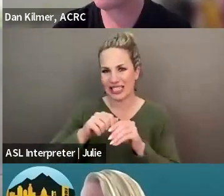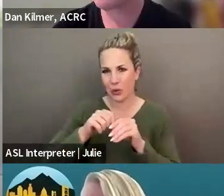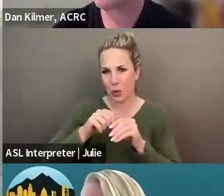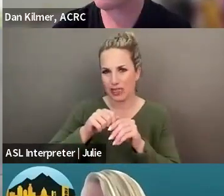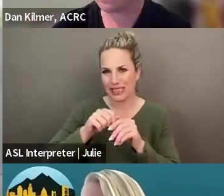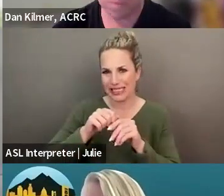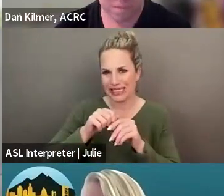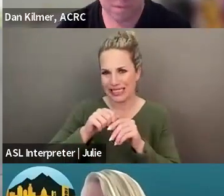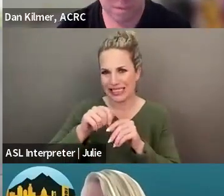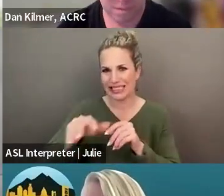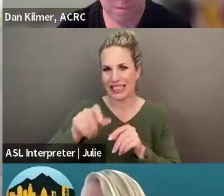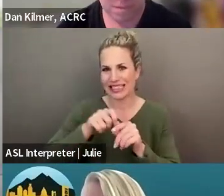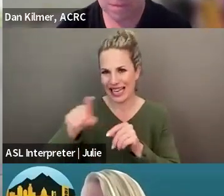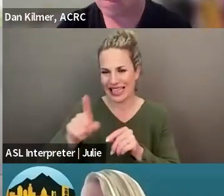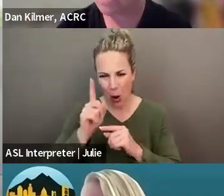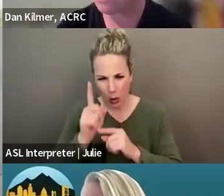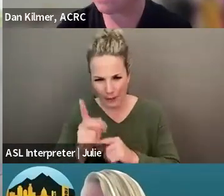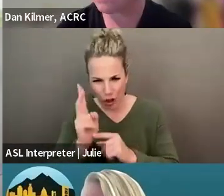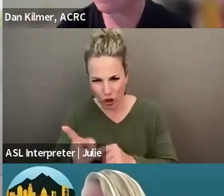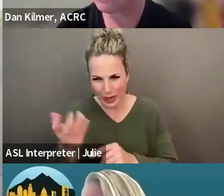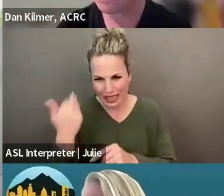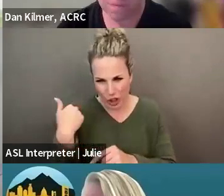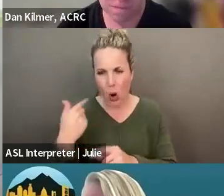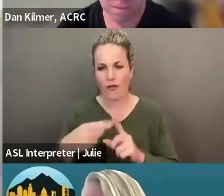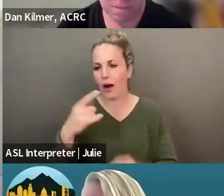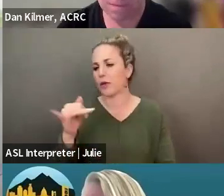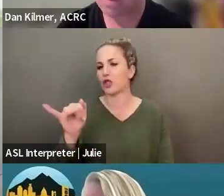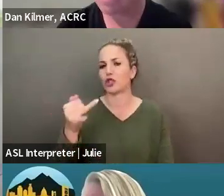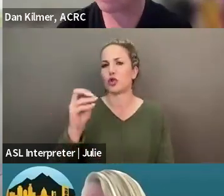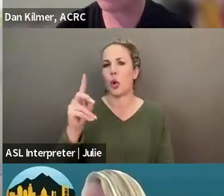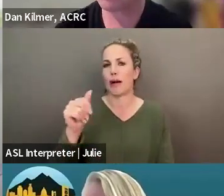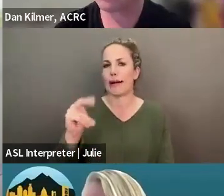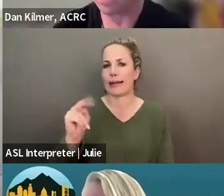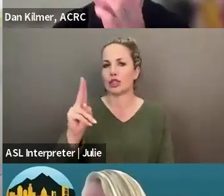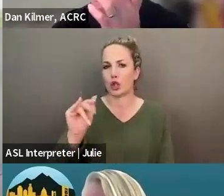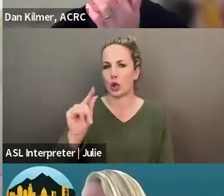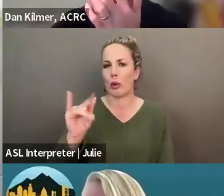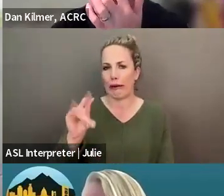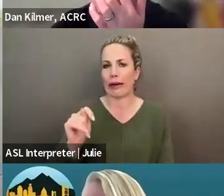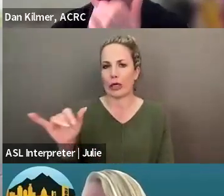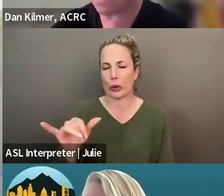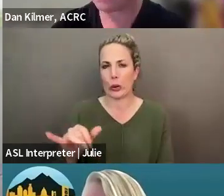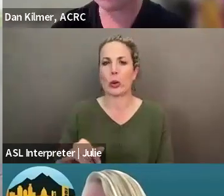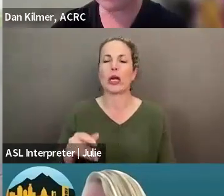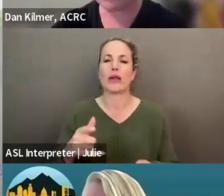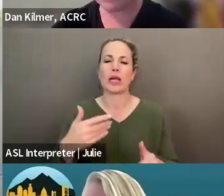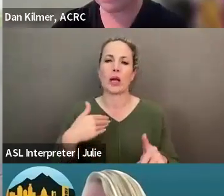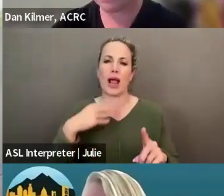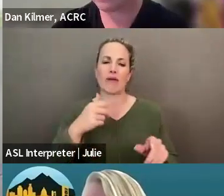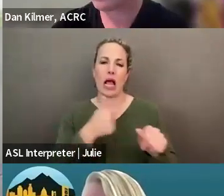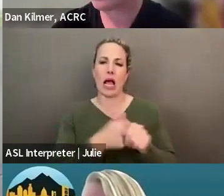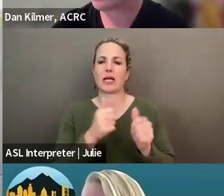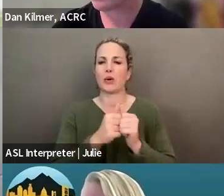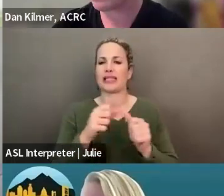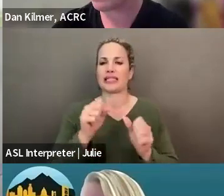two ago, again, from Jordan's unit as well. We have, and then we have an update about the statewide